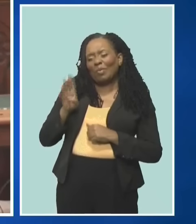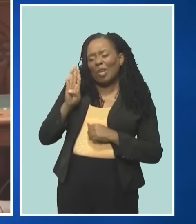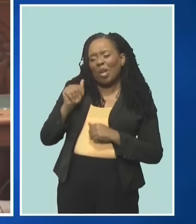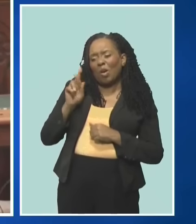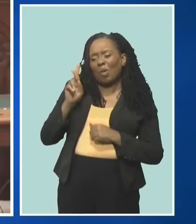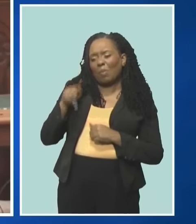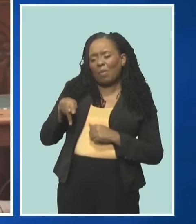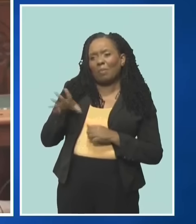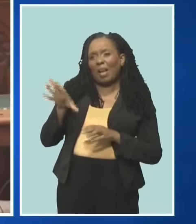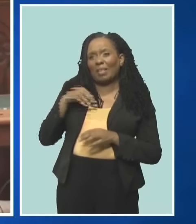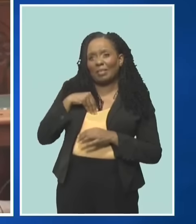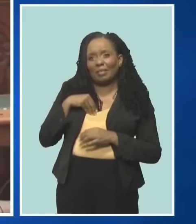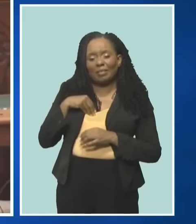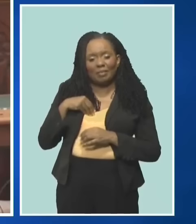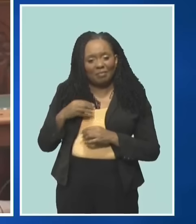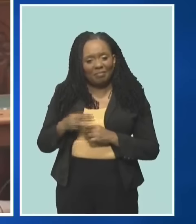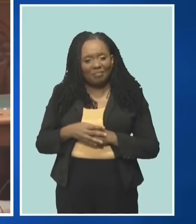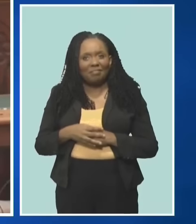hope BART